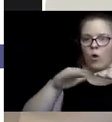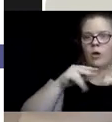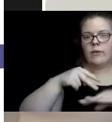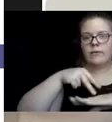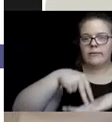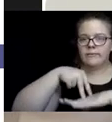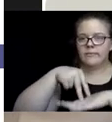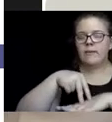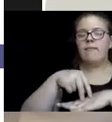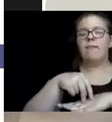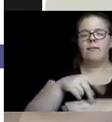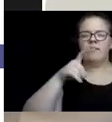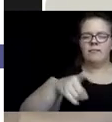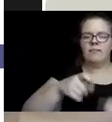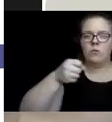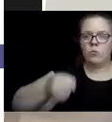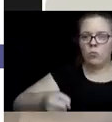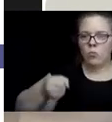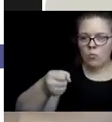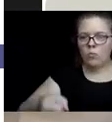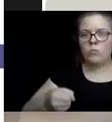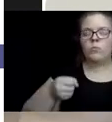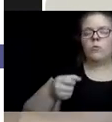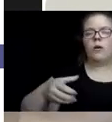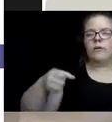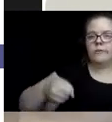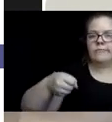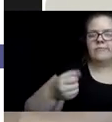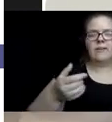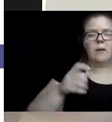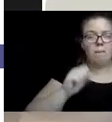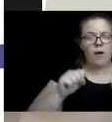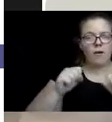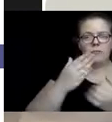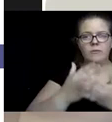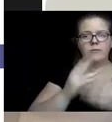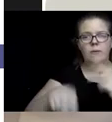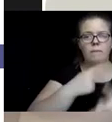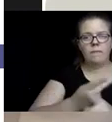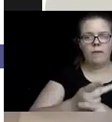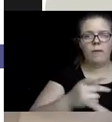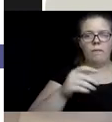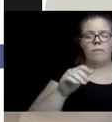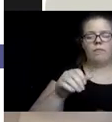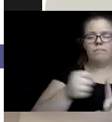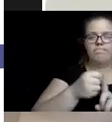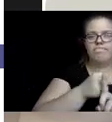walker, it is possible that some sexual assault may have happened. Dive into that. Oh, what